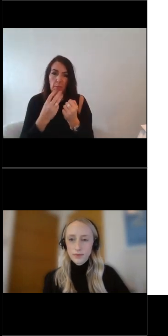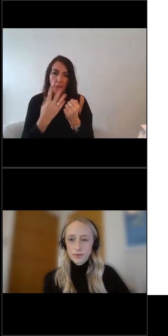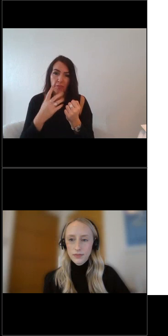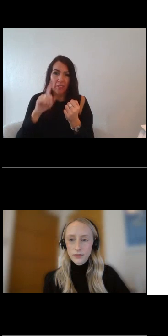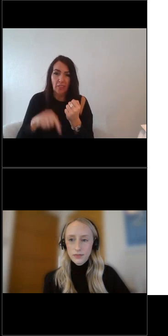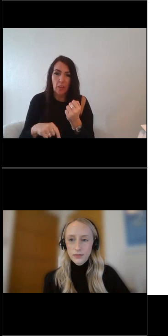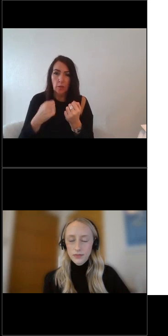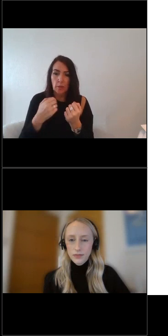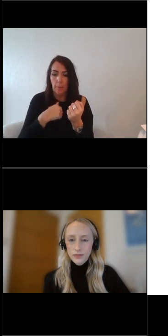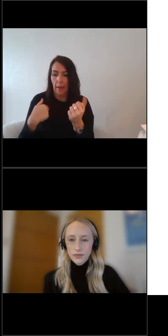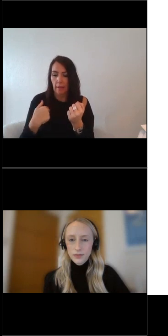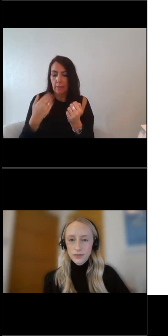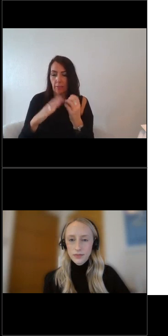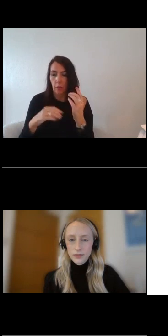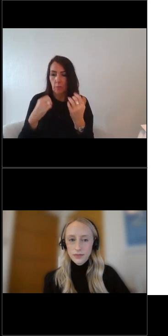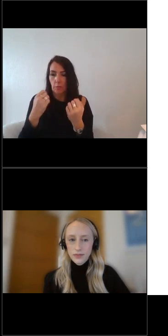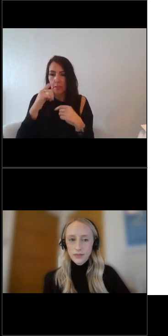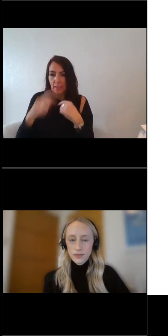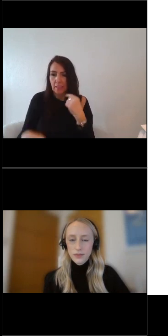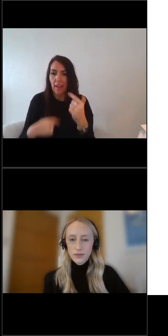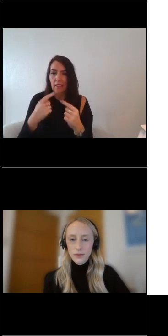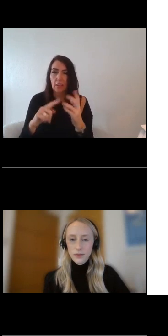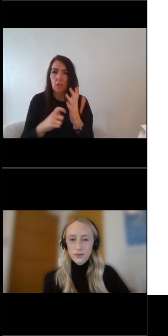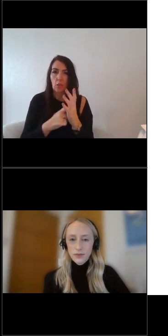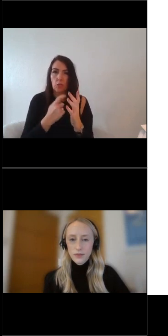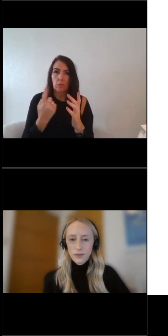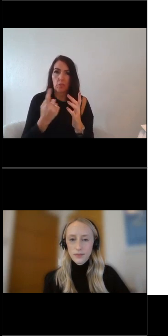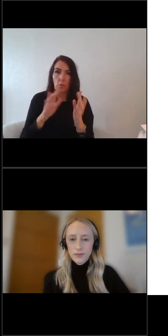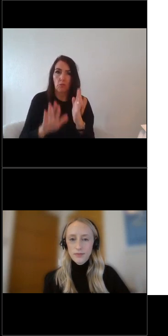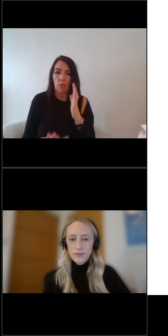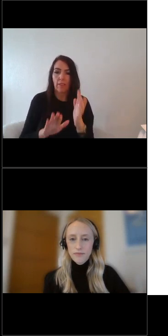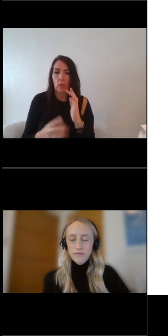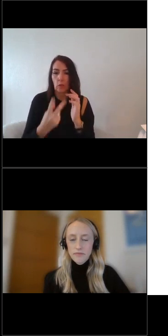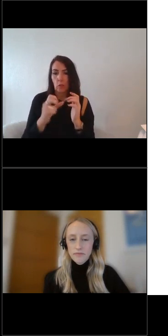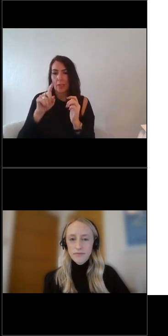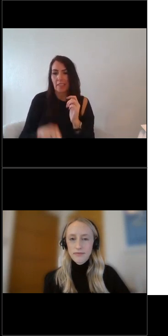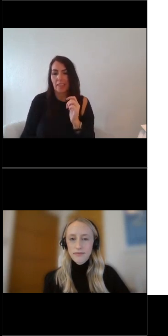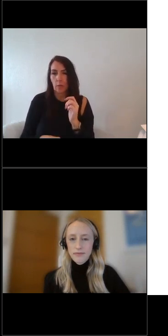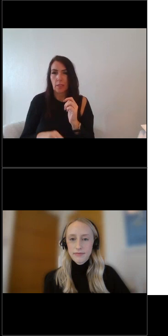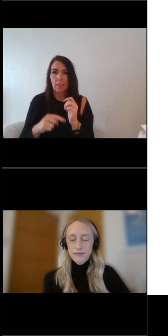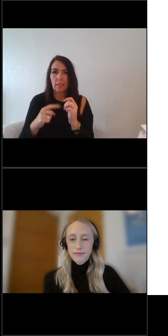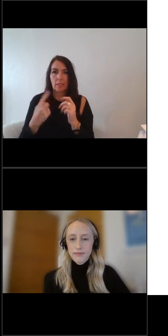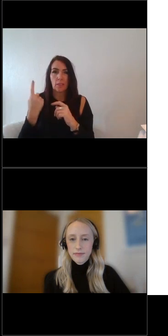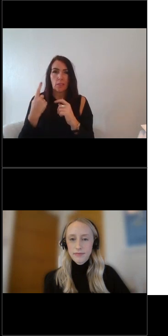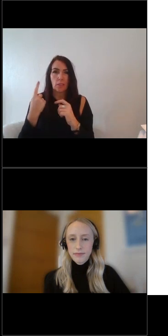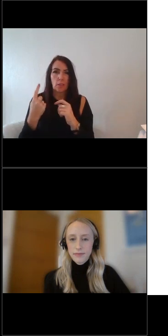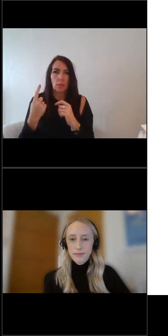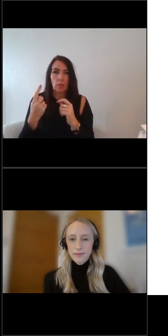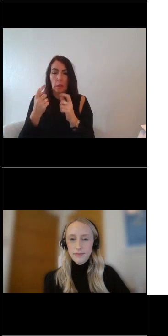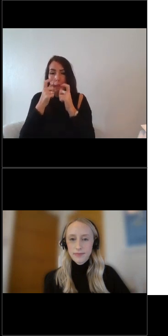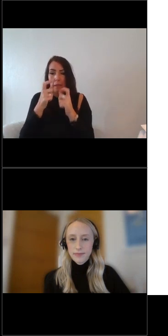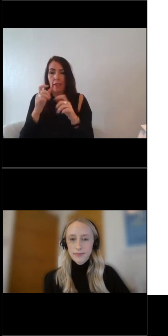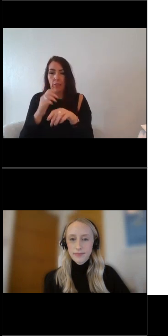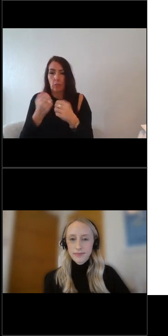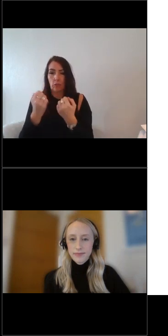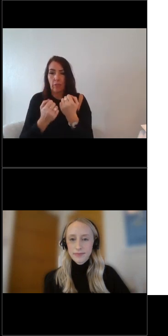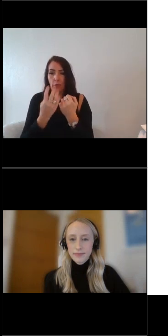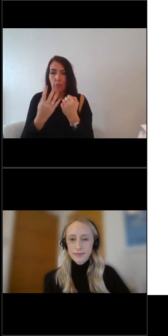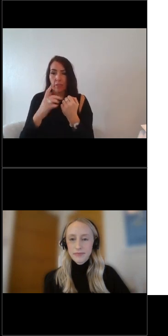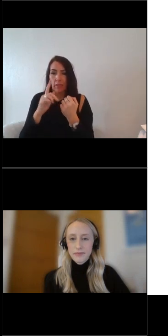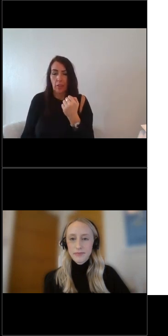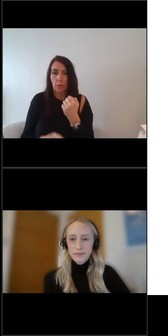out of the tyres, but you may get the driver with the heavy right foot who gets 20,000 miles, and you may get the super careful driver who gets